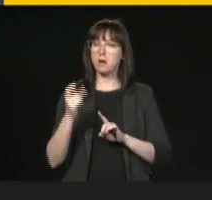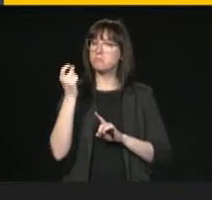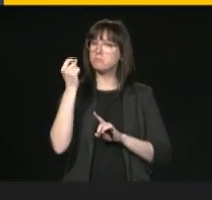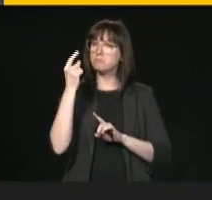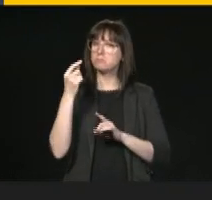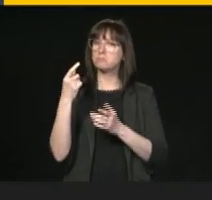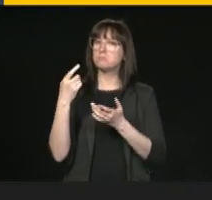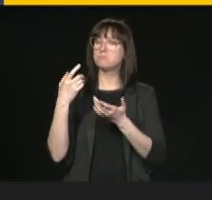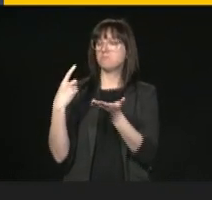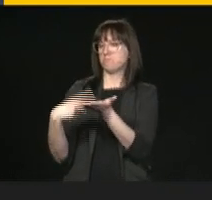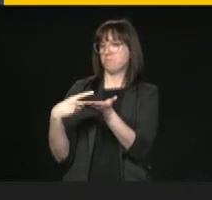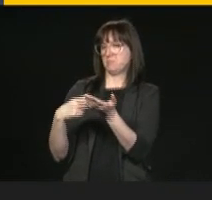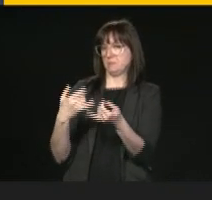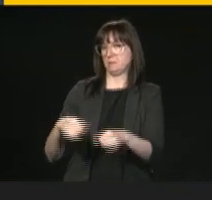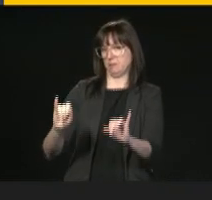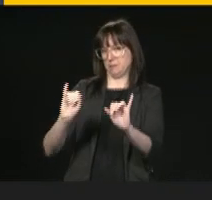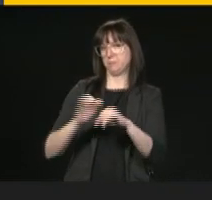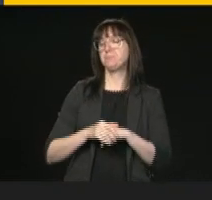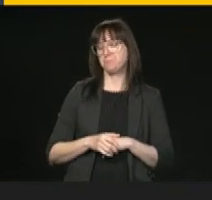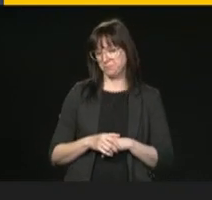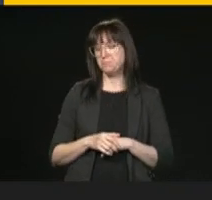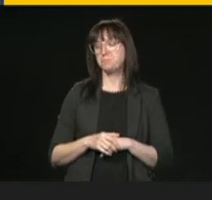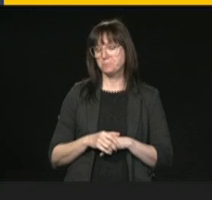to ensure